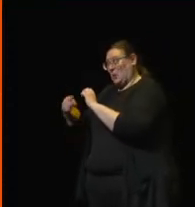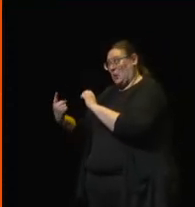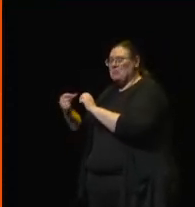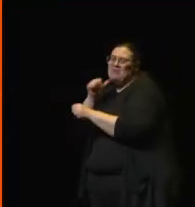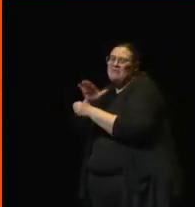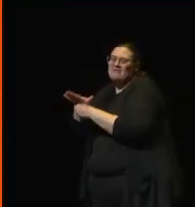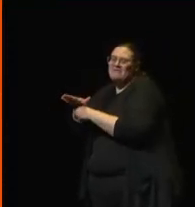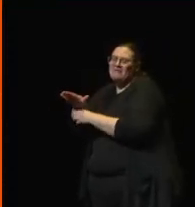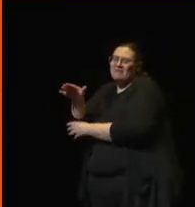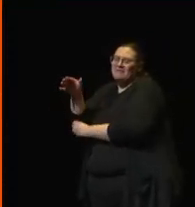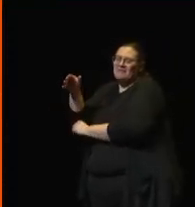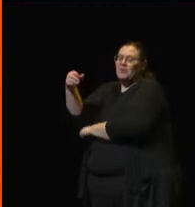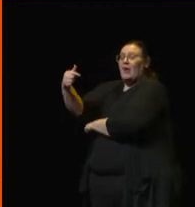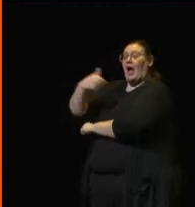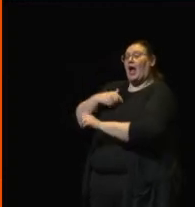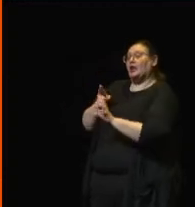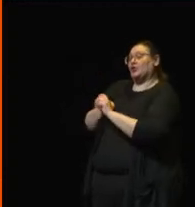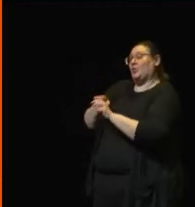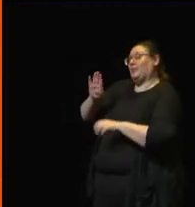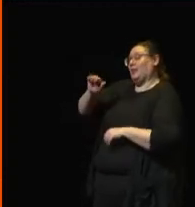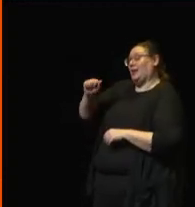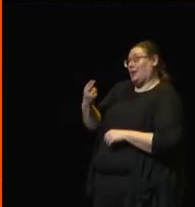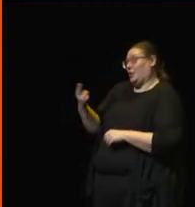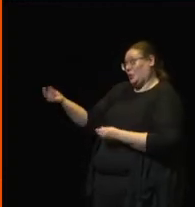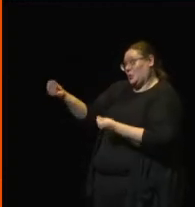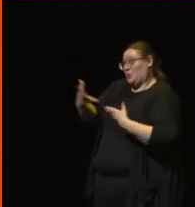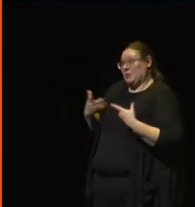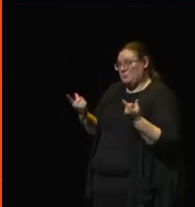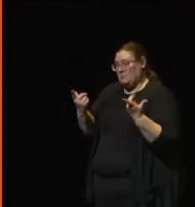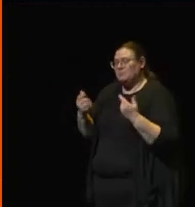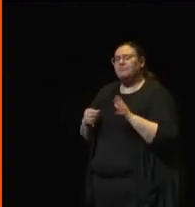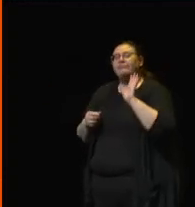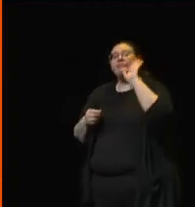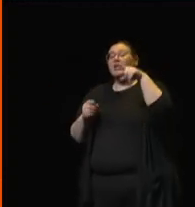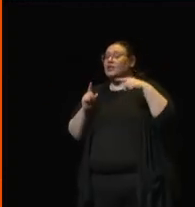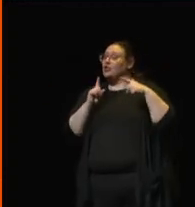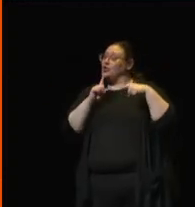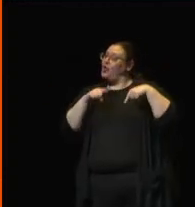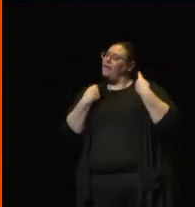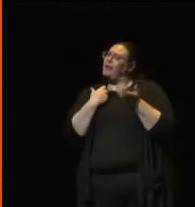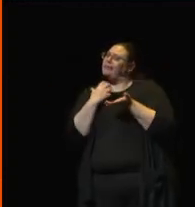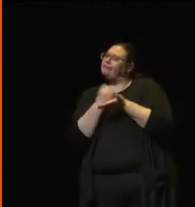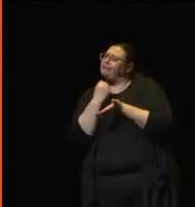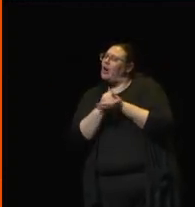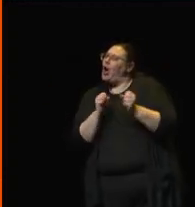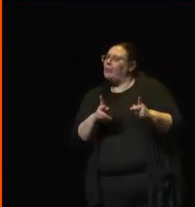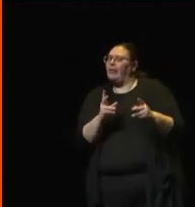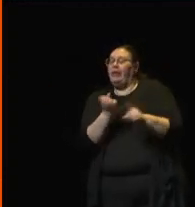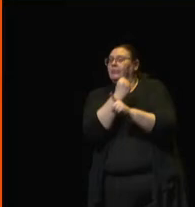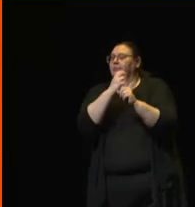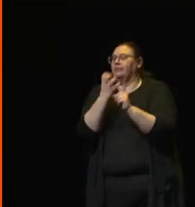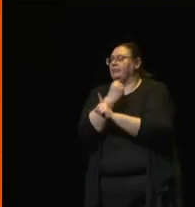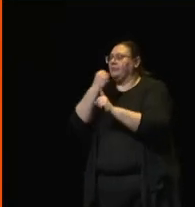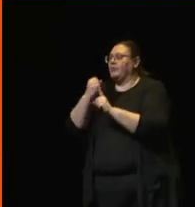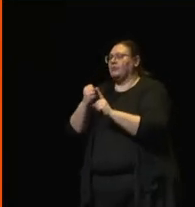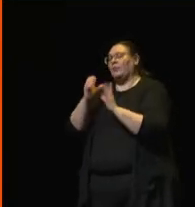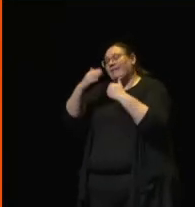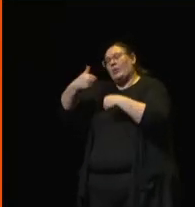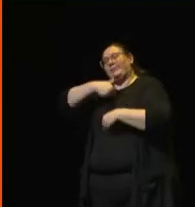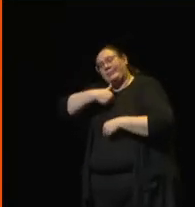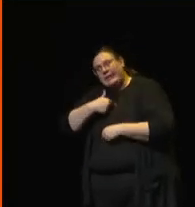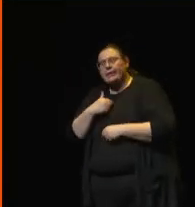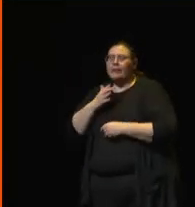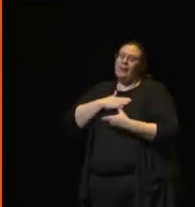I joined Be a Hero, he said this: "So far, we have been opportunistic. We have focused on me and my story and